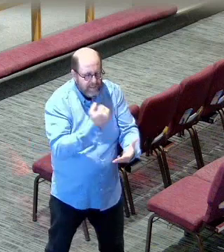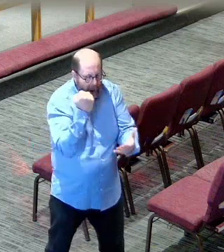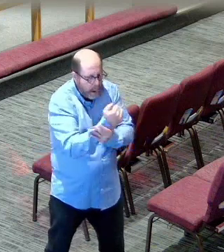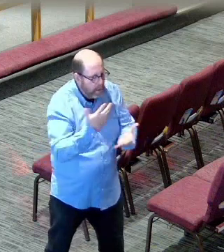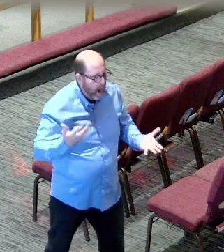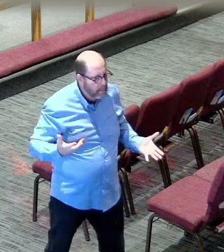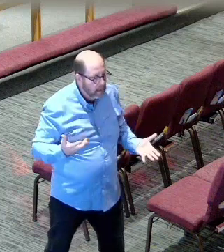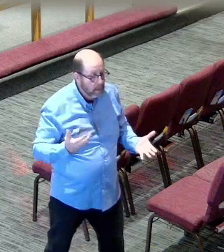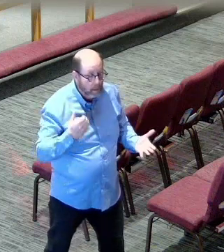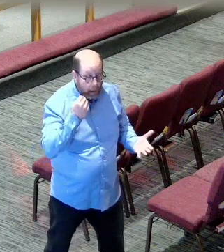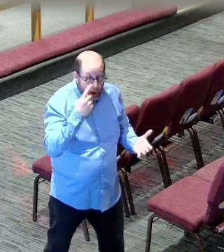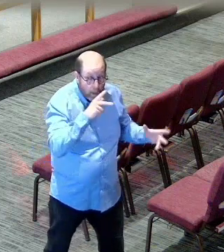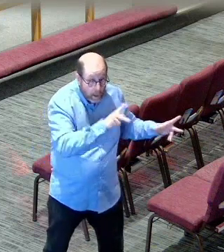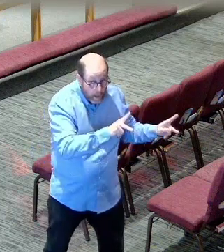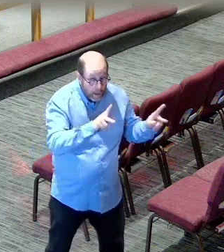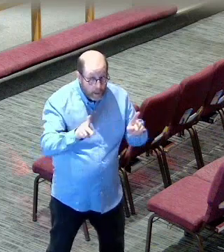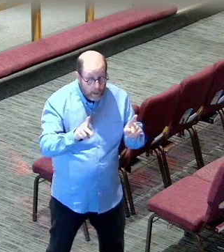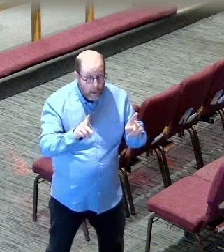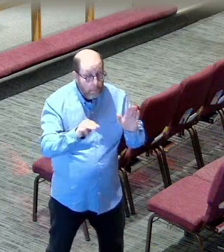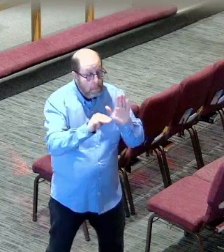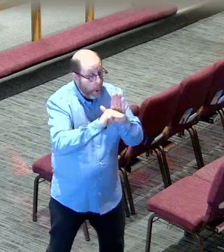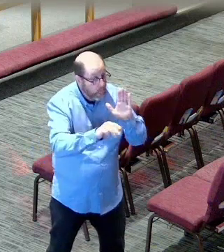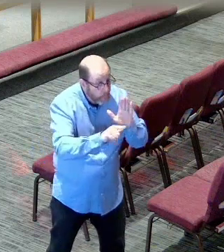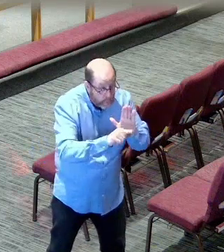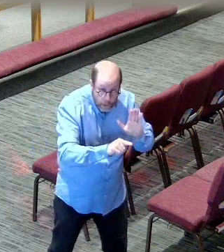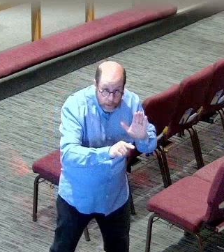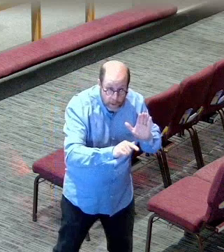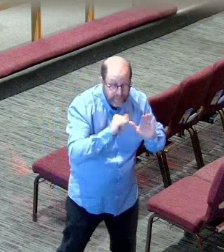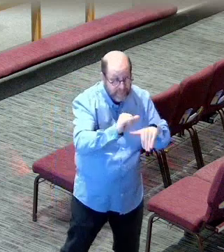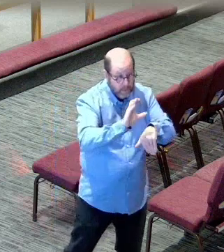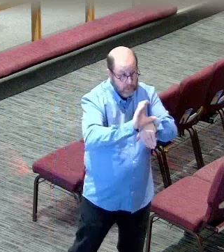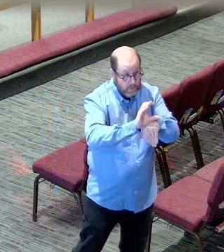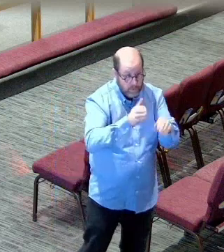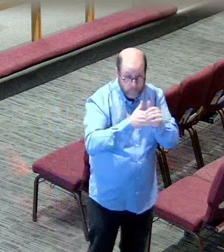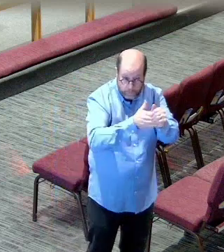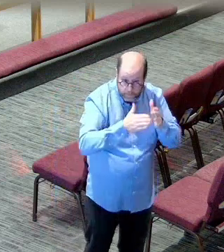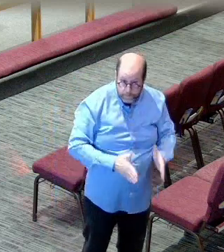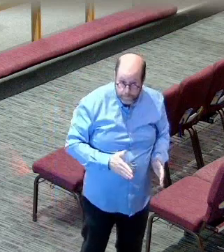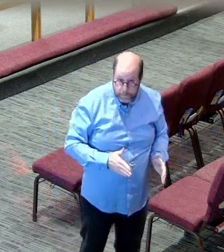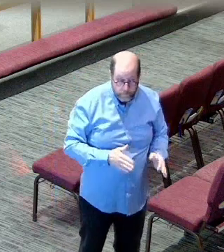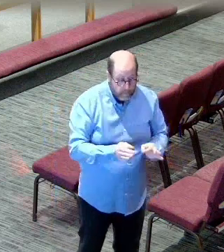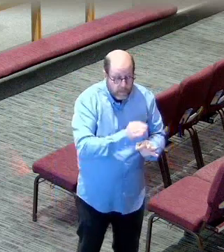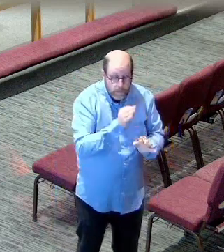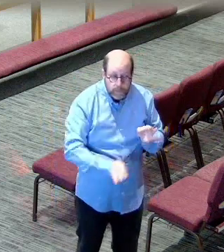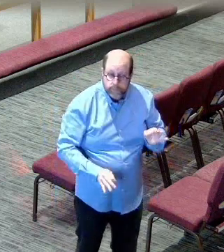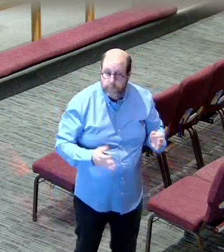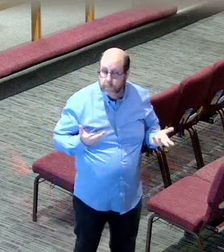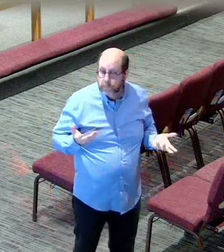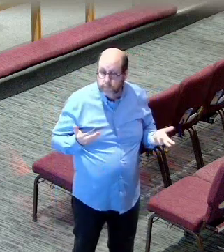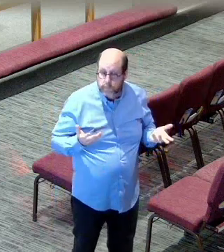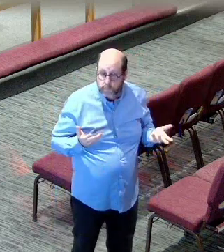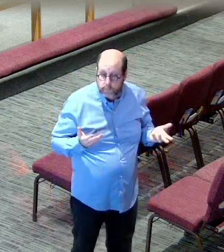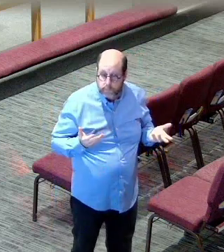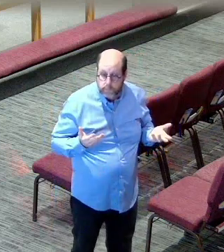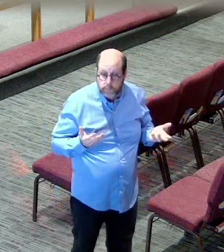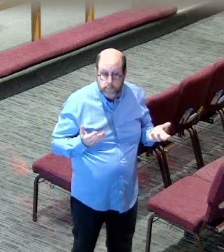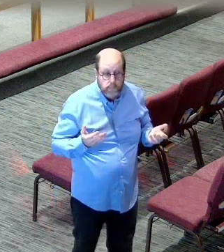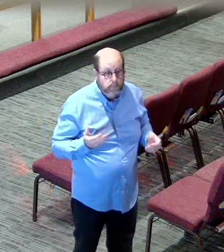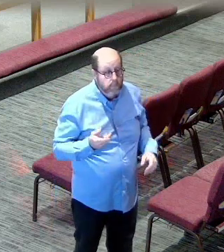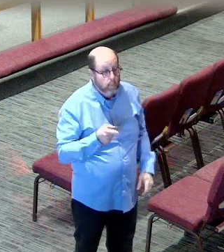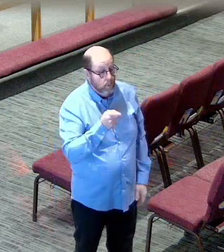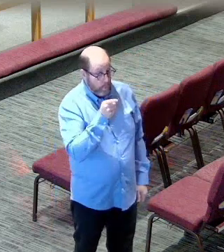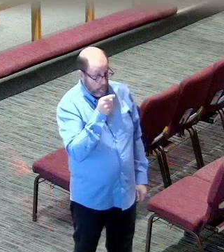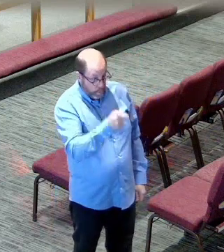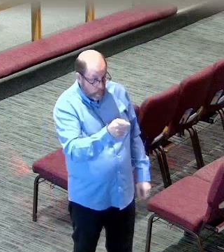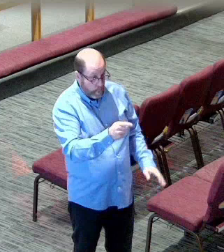At Luther's time, the response of church leaders was simply this: you, Martin,